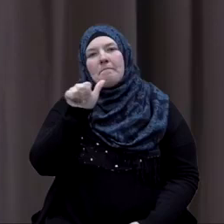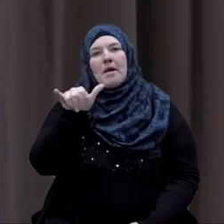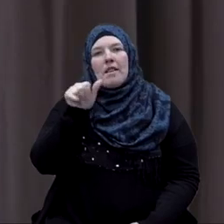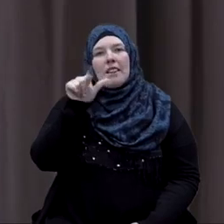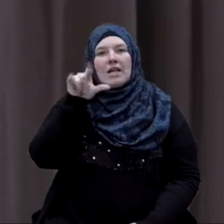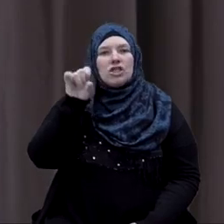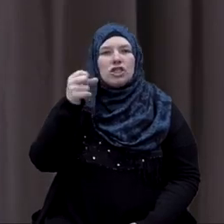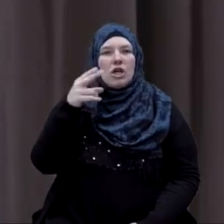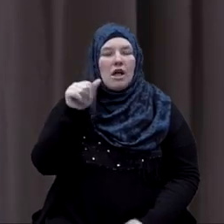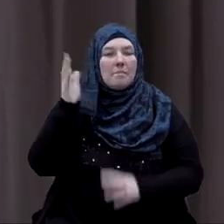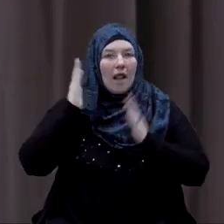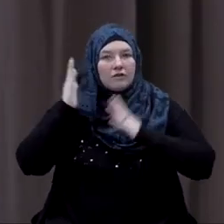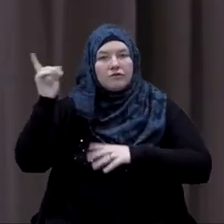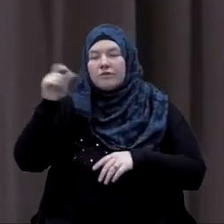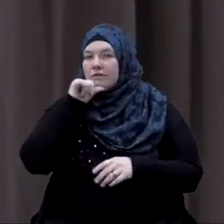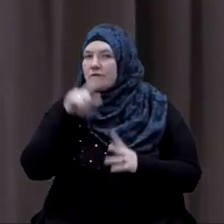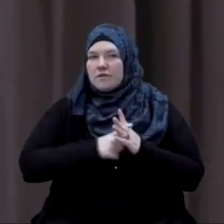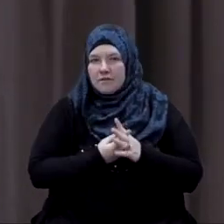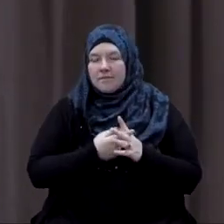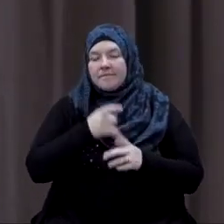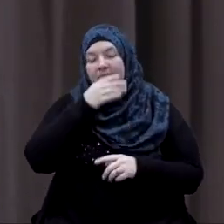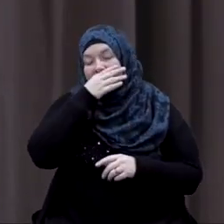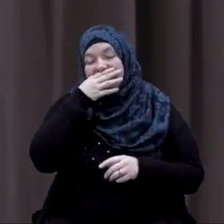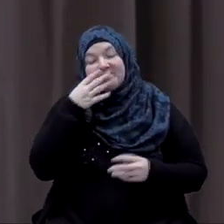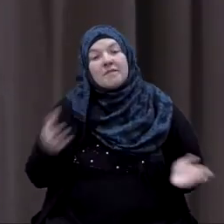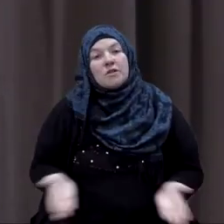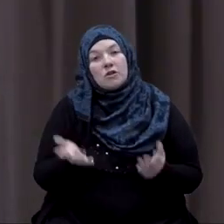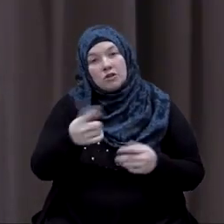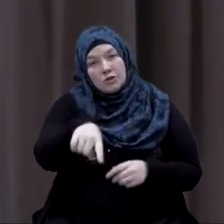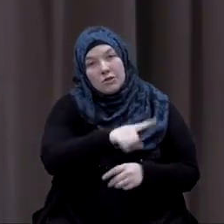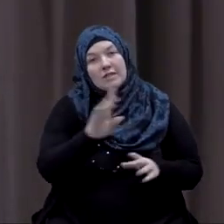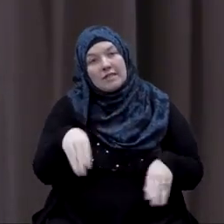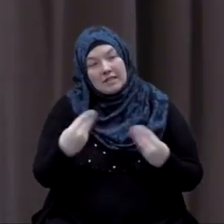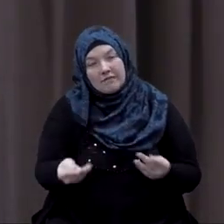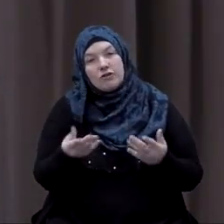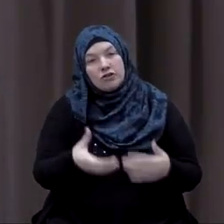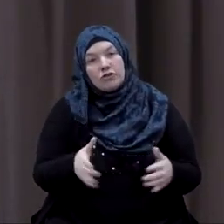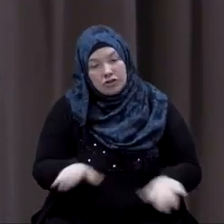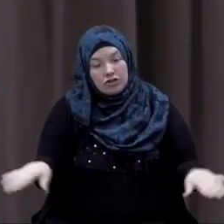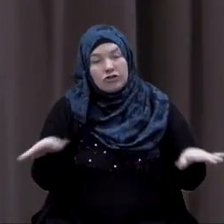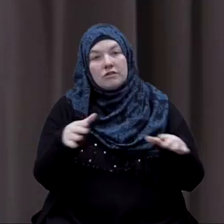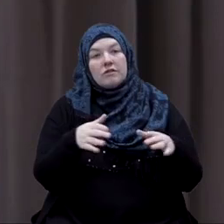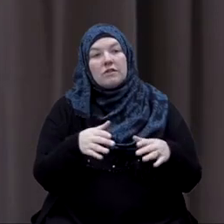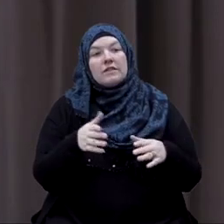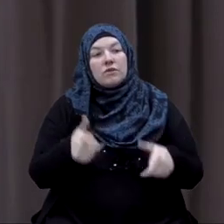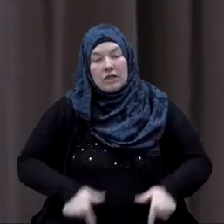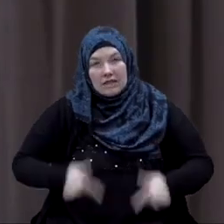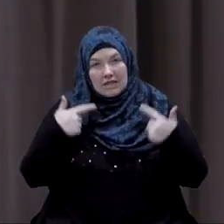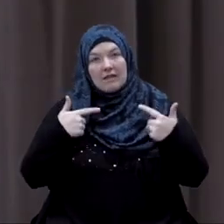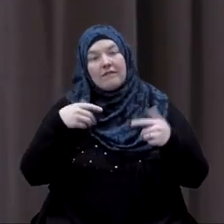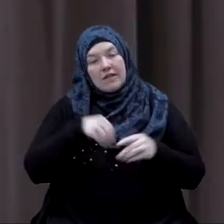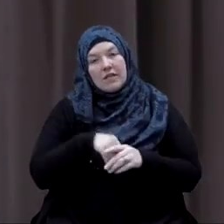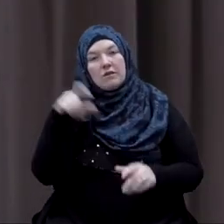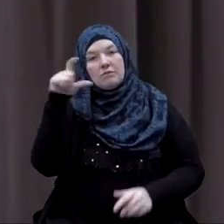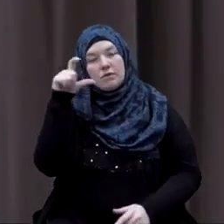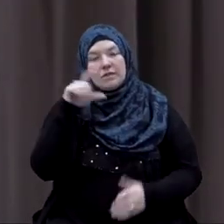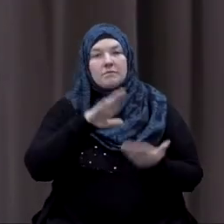you to give your children a chance to live in a Muslim country.